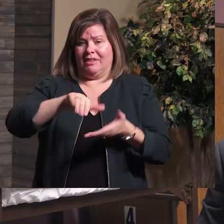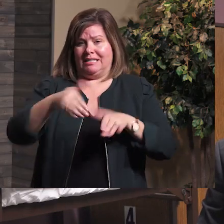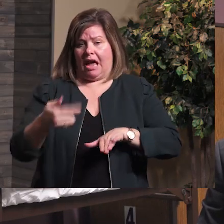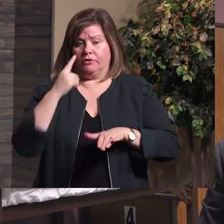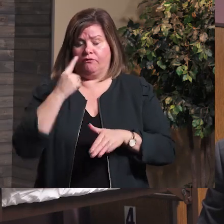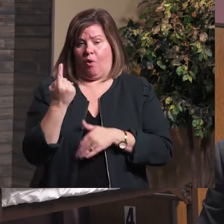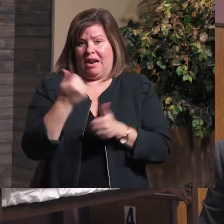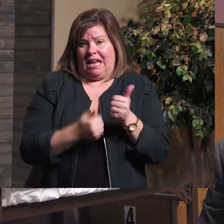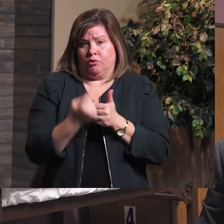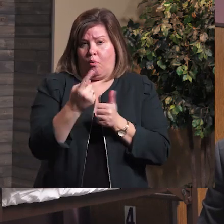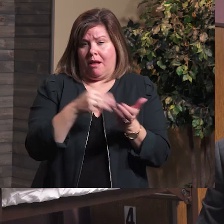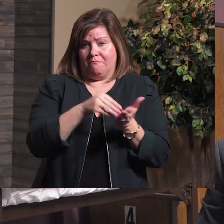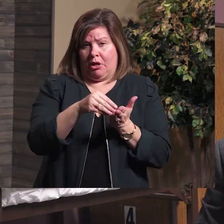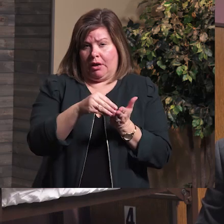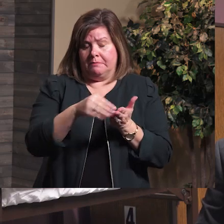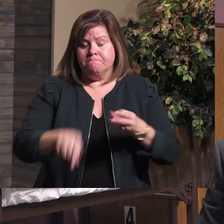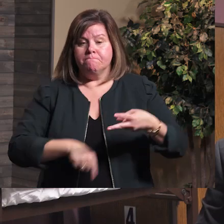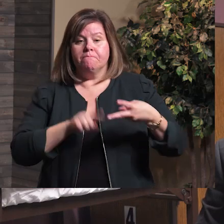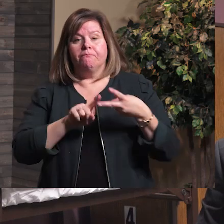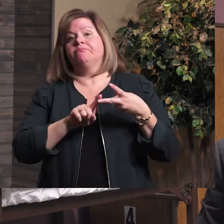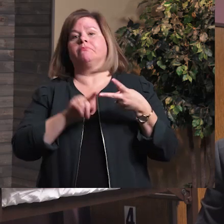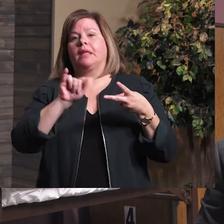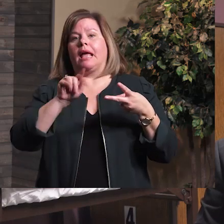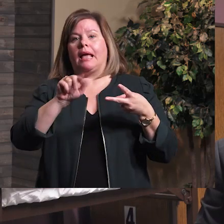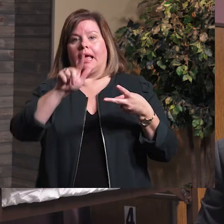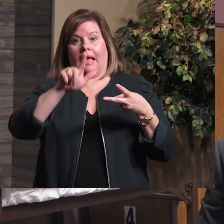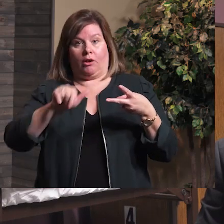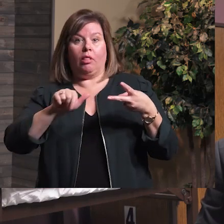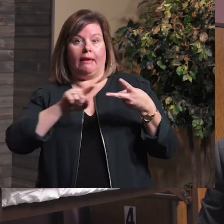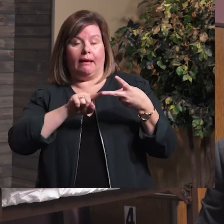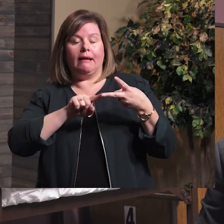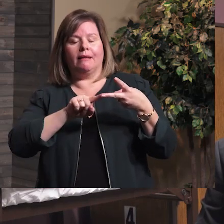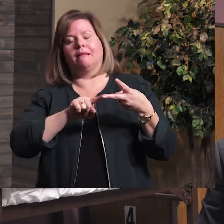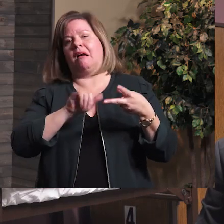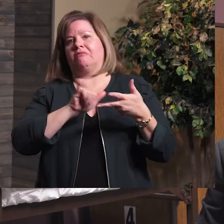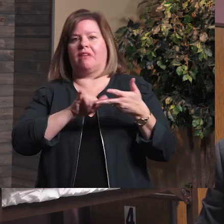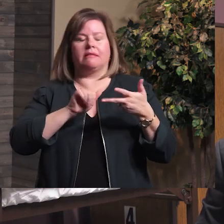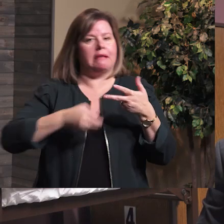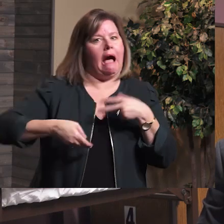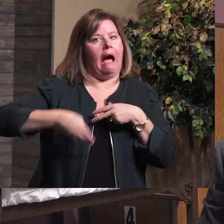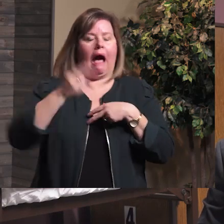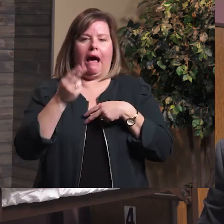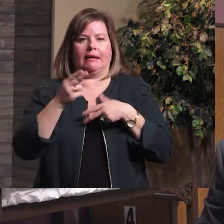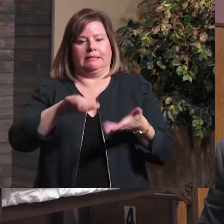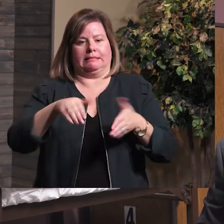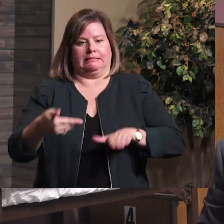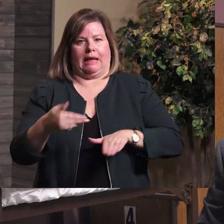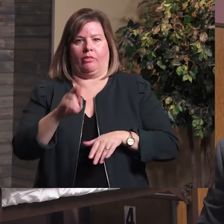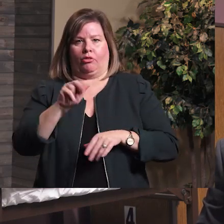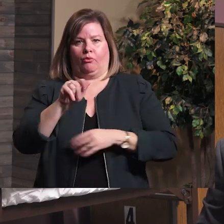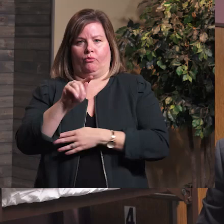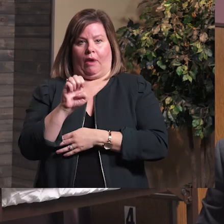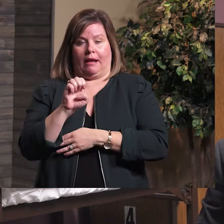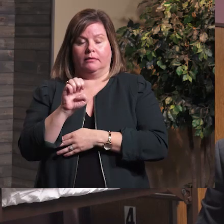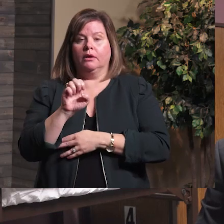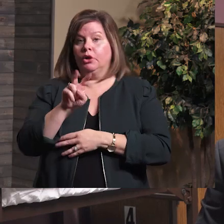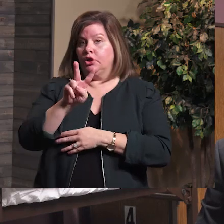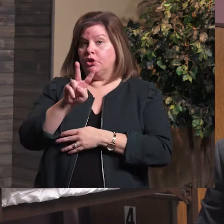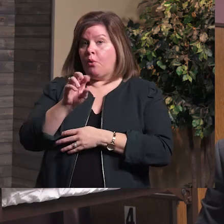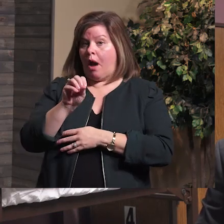deaths per million of population. And in Italy, that's where the highest death rate is currently. They're at